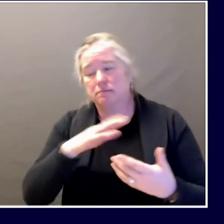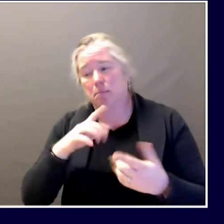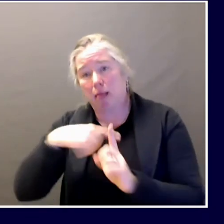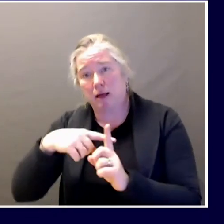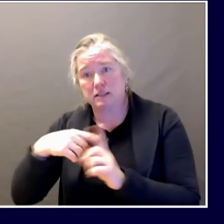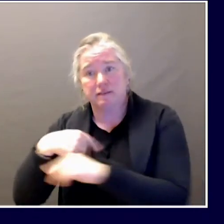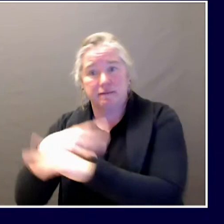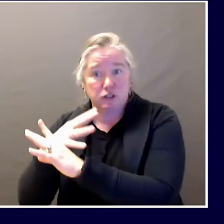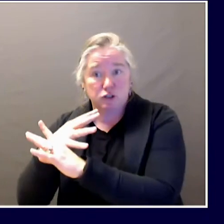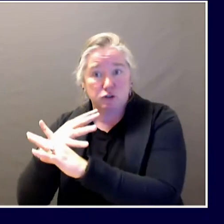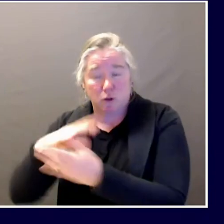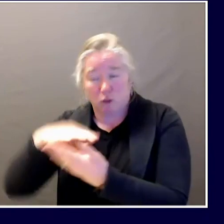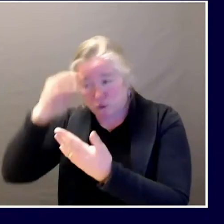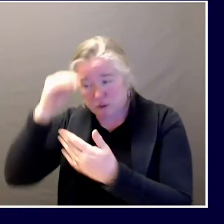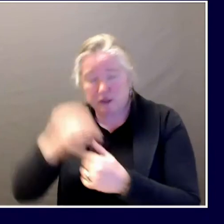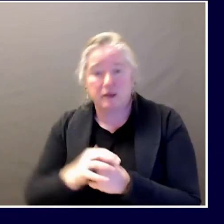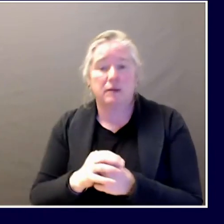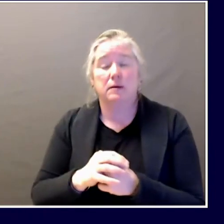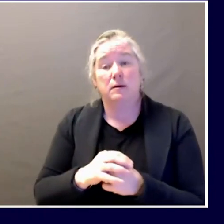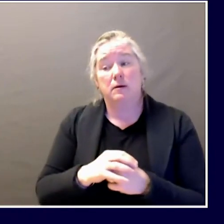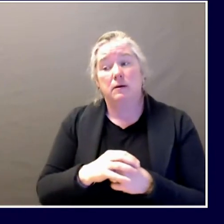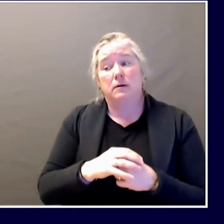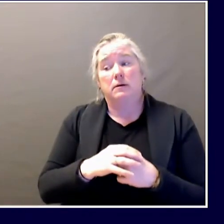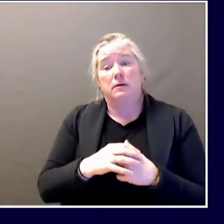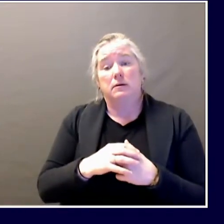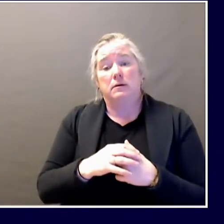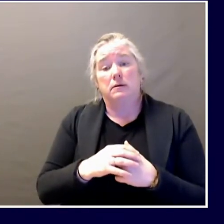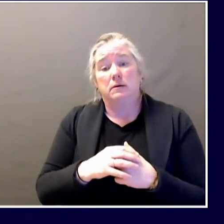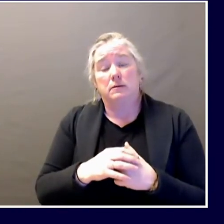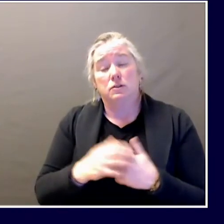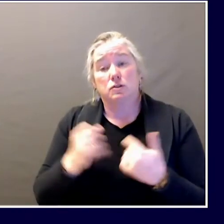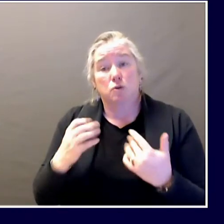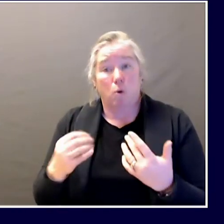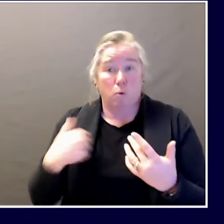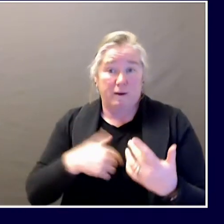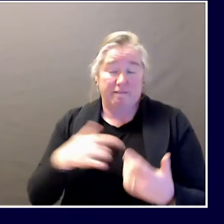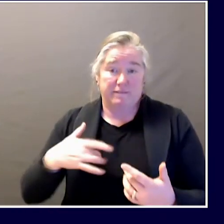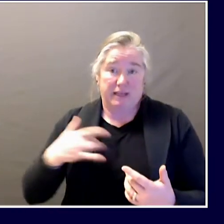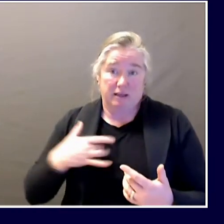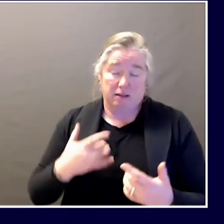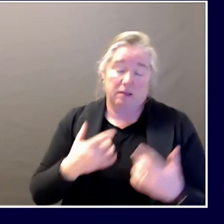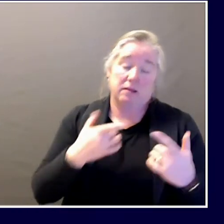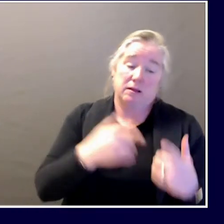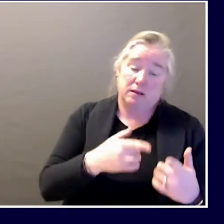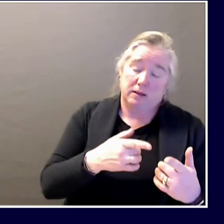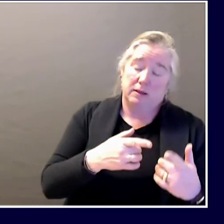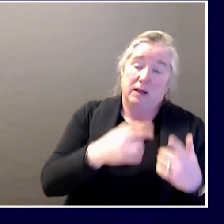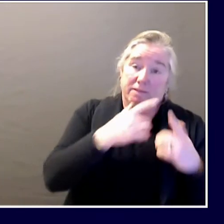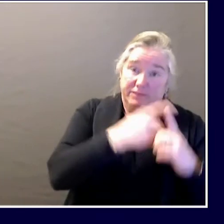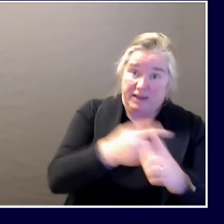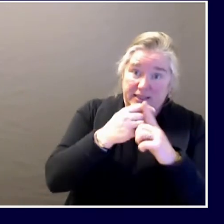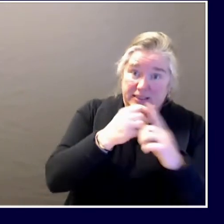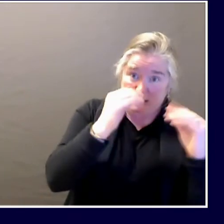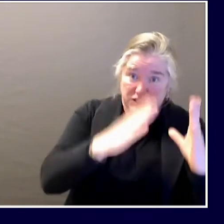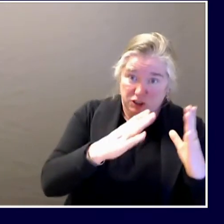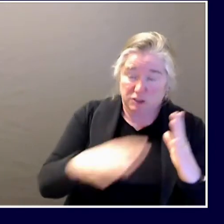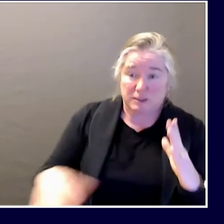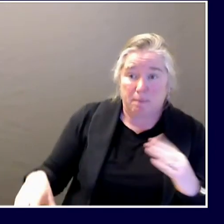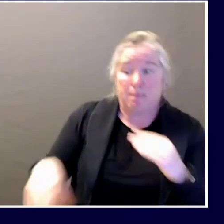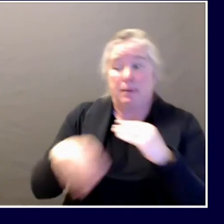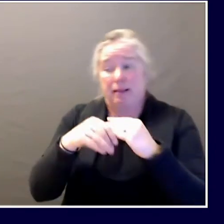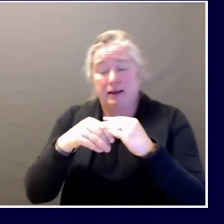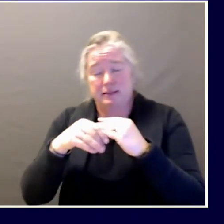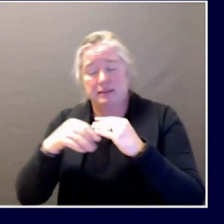two tracks of vaccination on one hand and more support for schools on the other. Mhm. And Joe, I know this wasn't implied